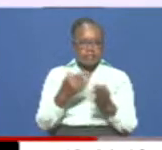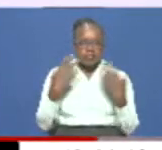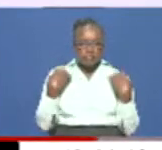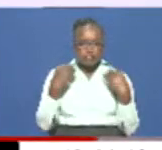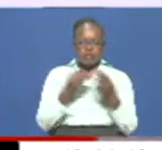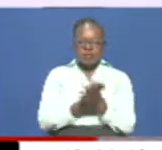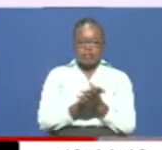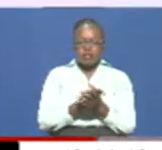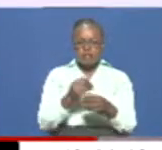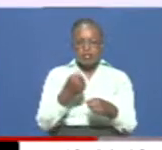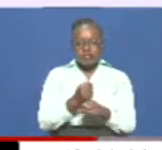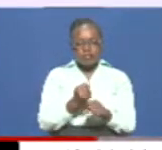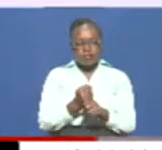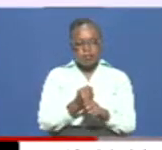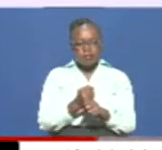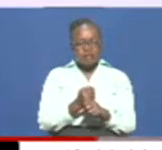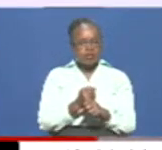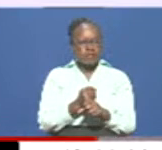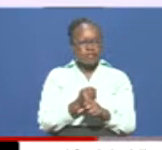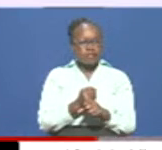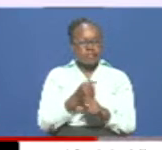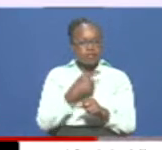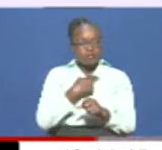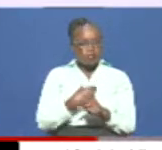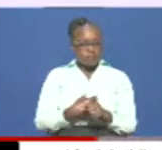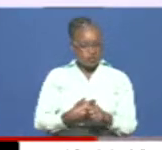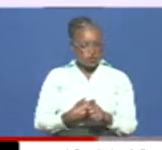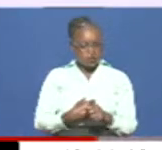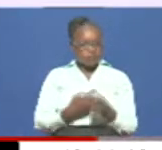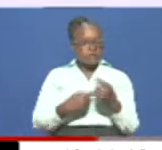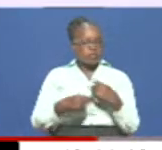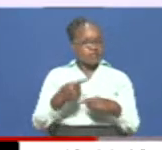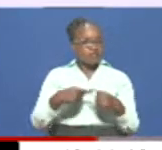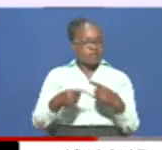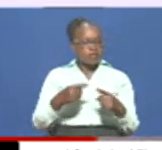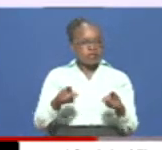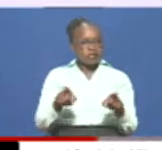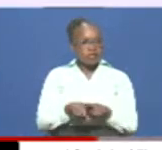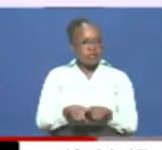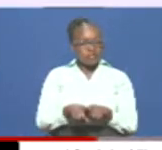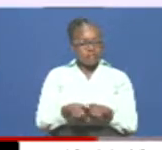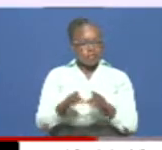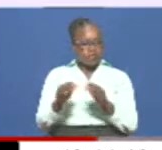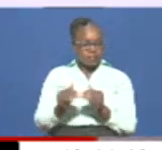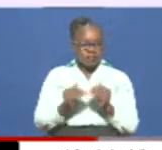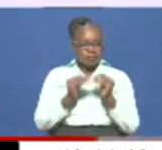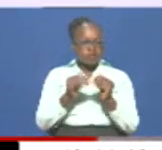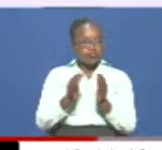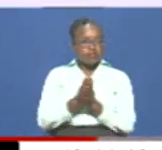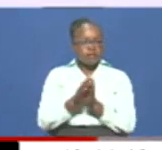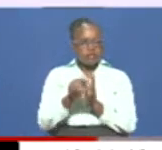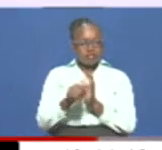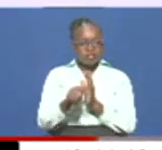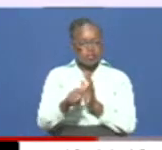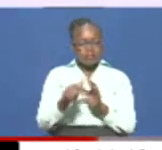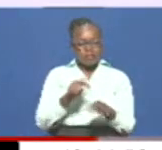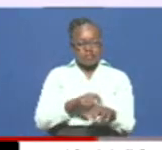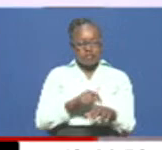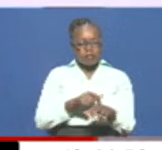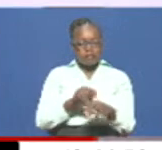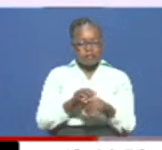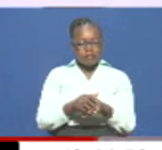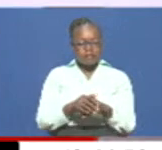making the medal events for men and women the same level, equal. And this time around,